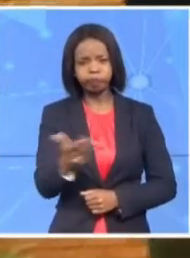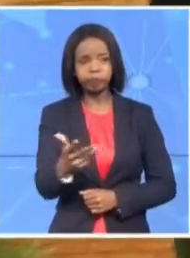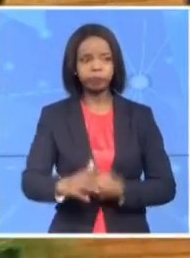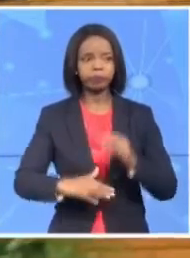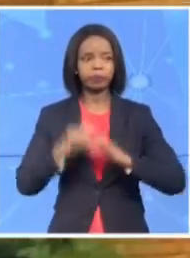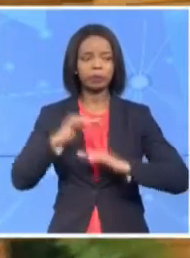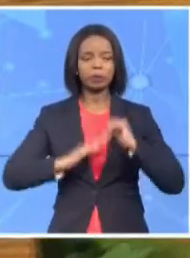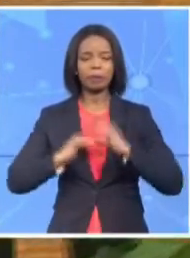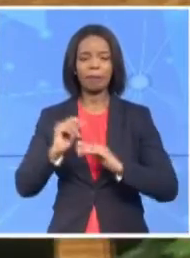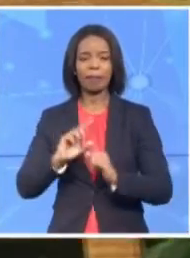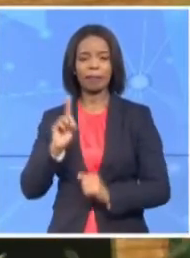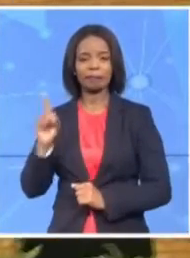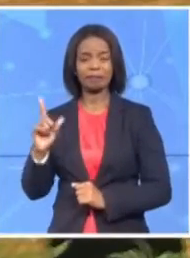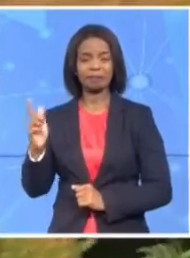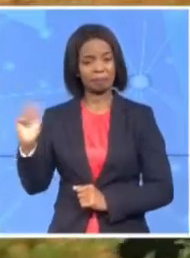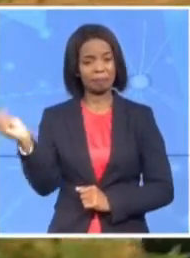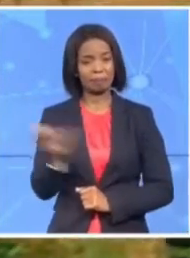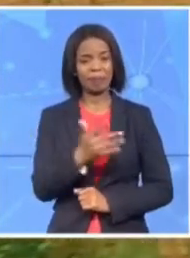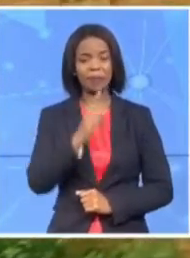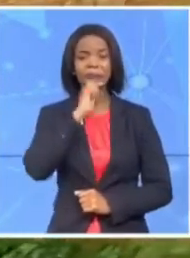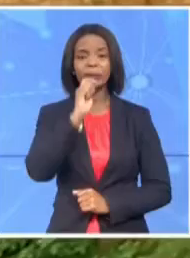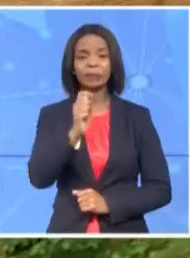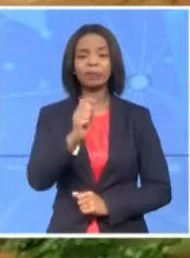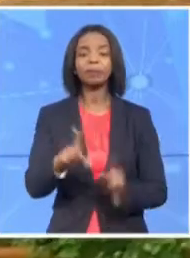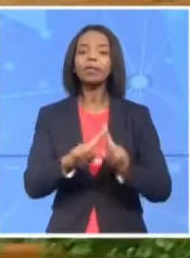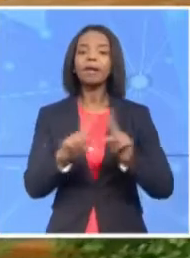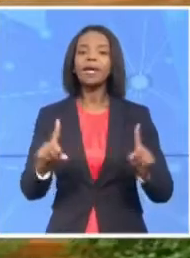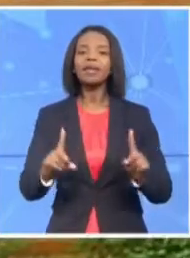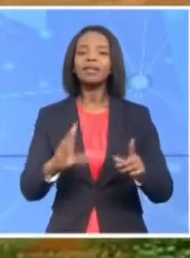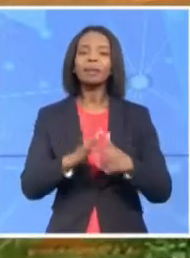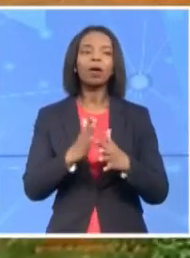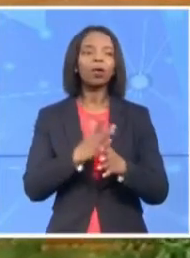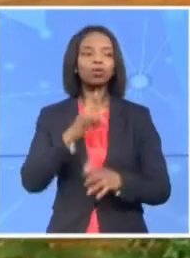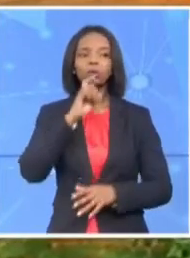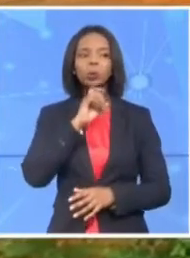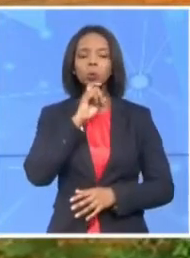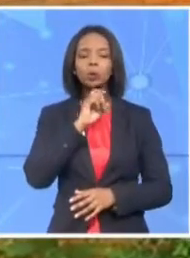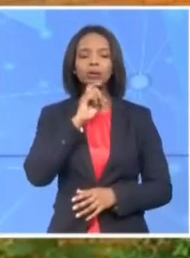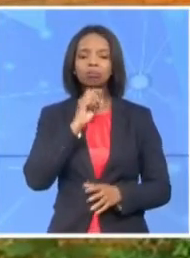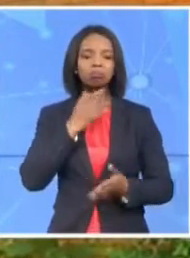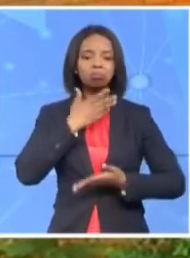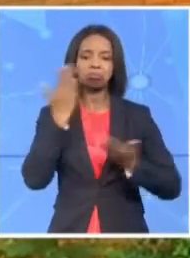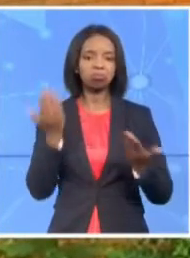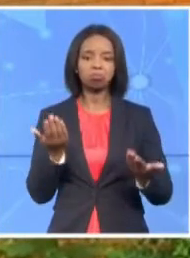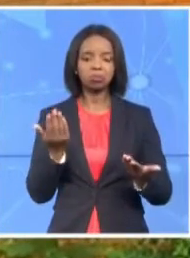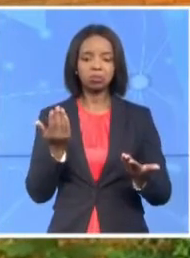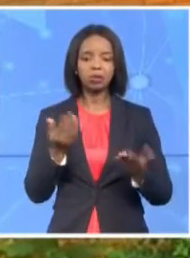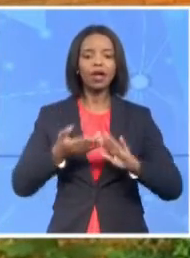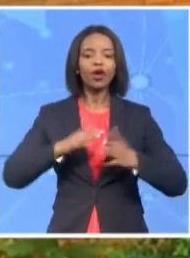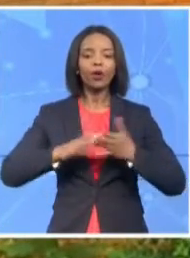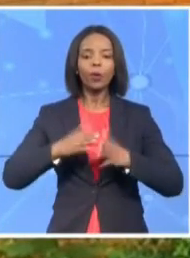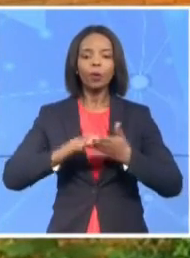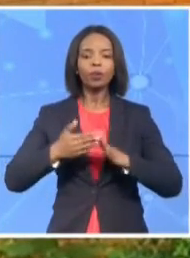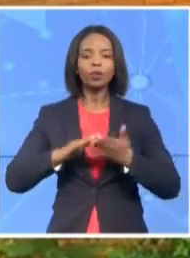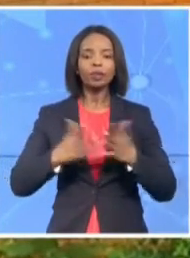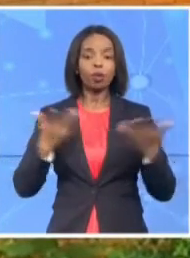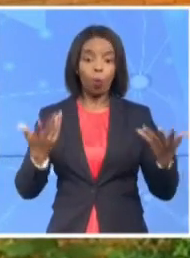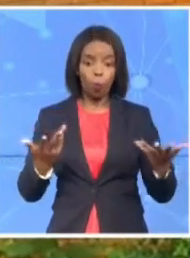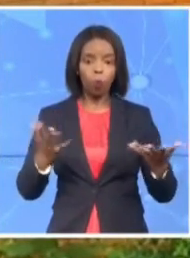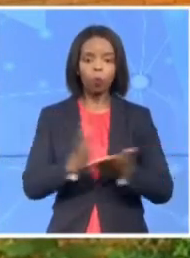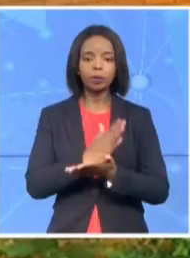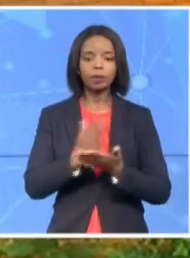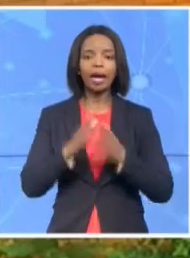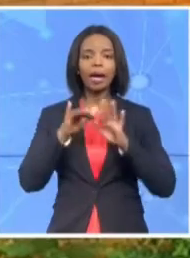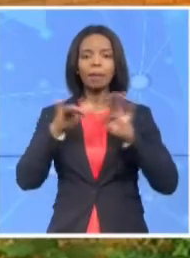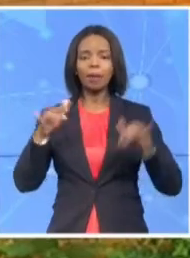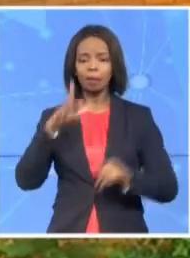not been used, the community or some people or some criminal elements from the community are ripping